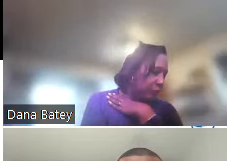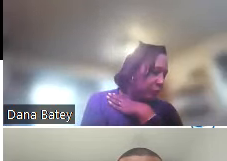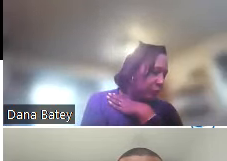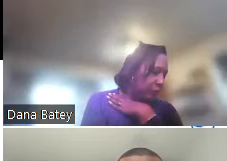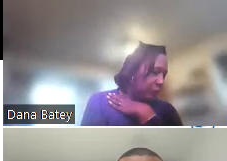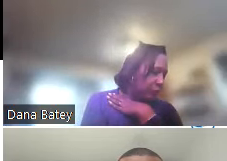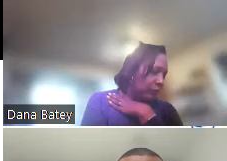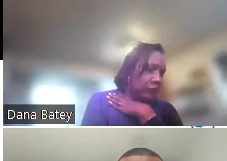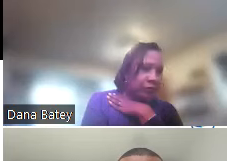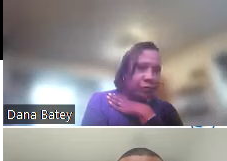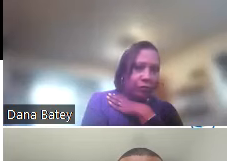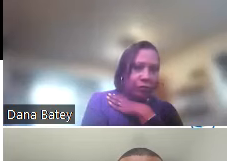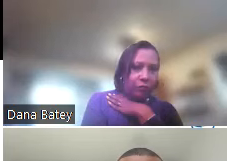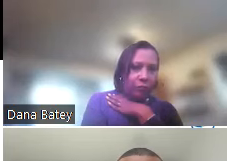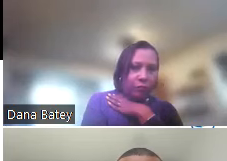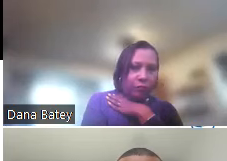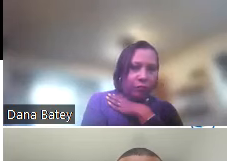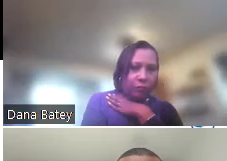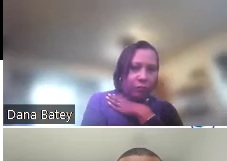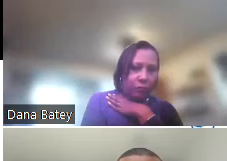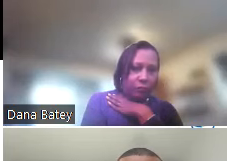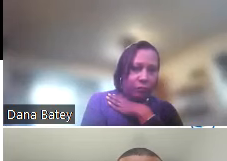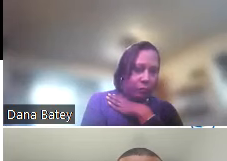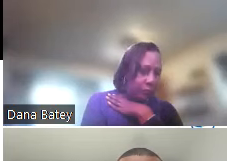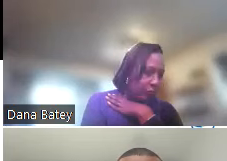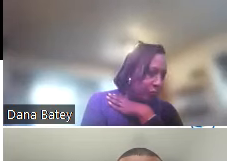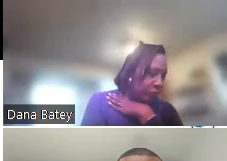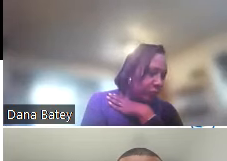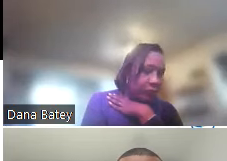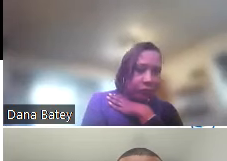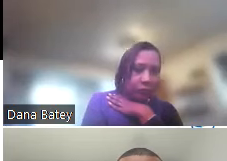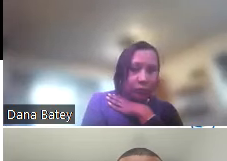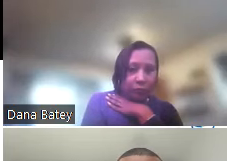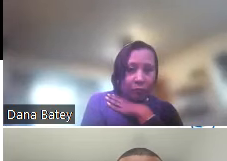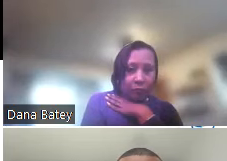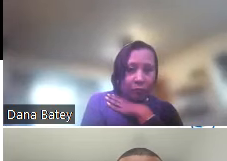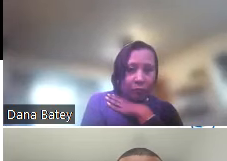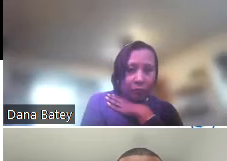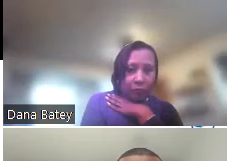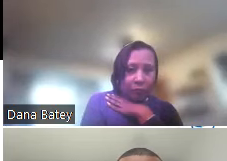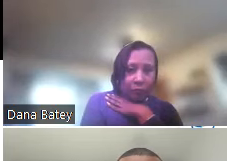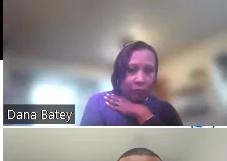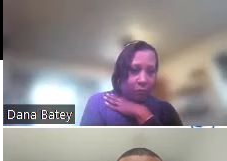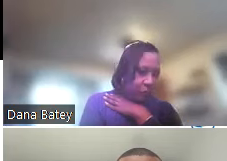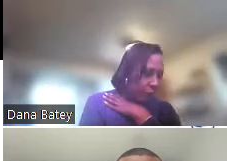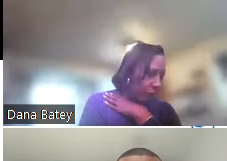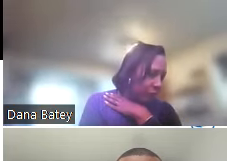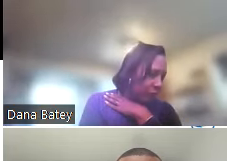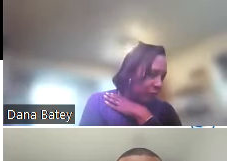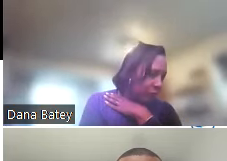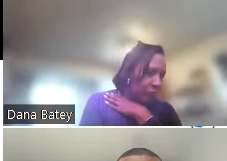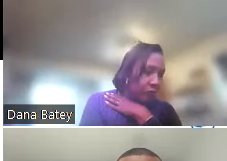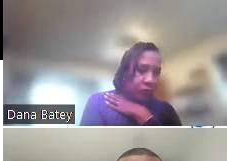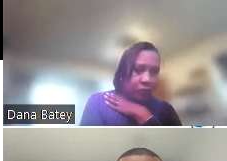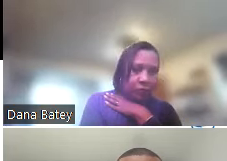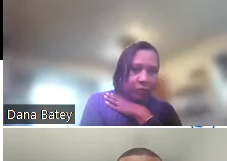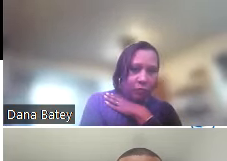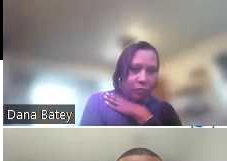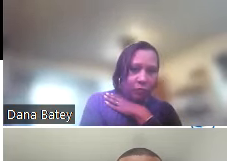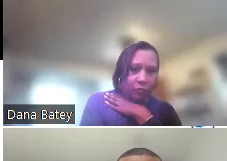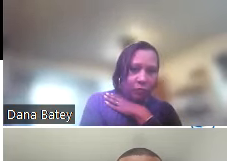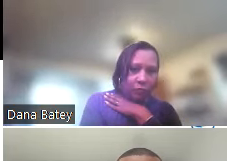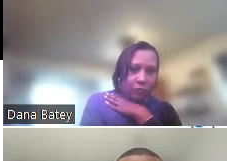that we know, again, have been documented for many years, but maybe we didn't really understand what the true reason was, right? We may just think, oh,